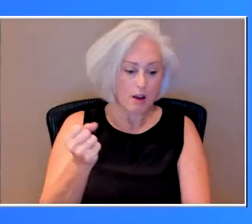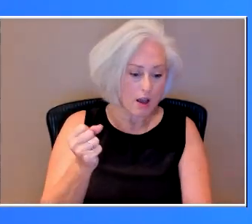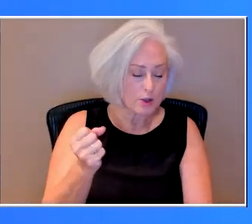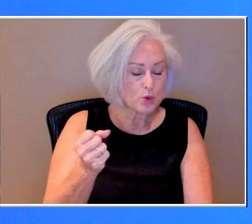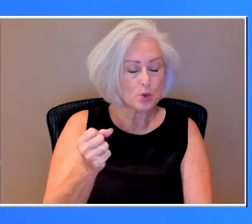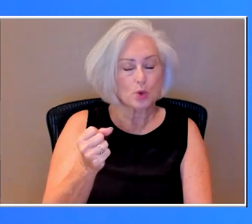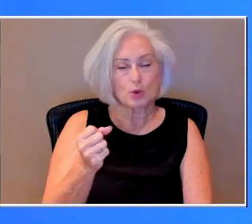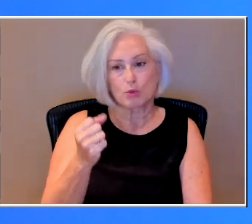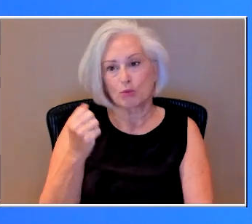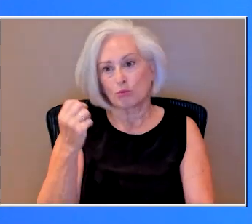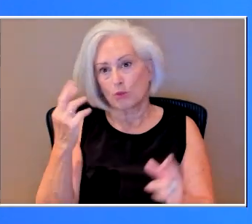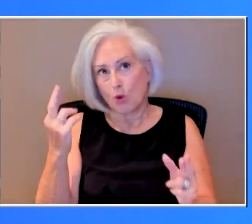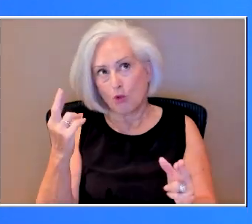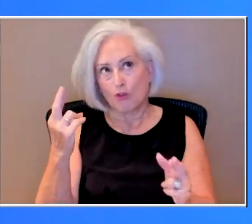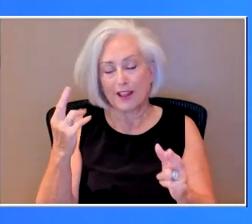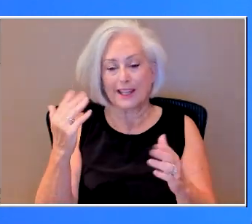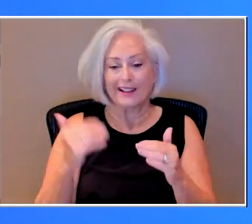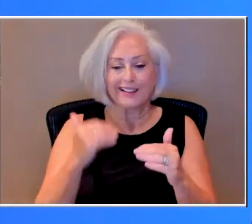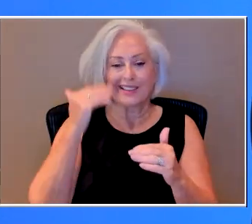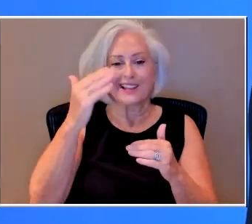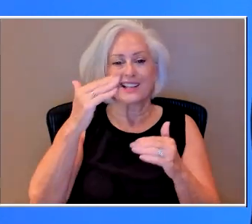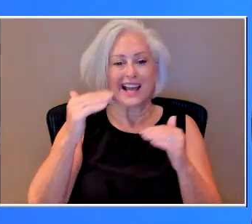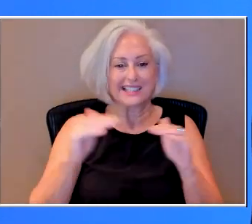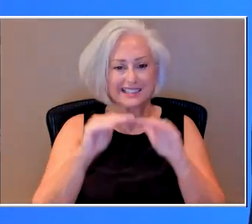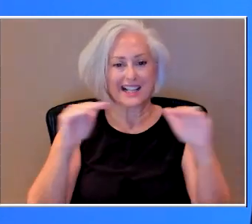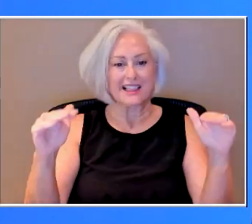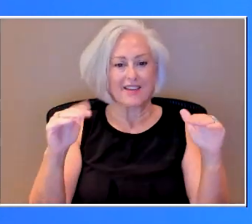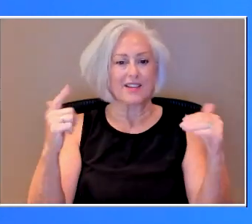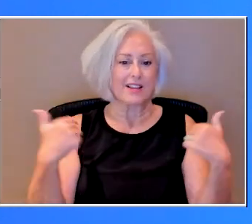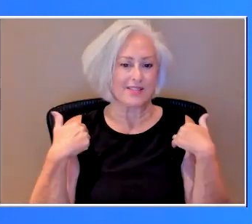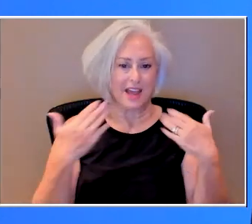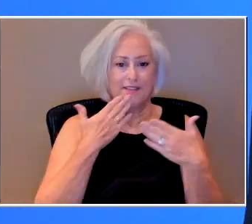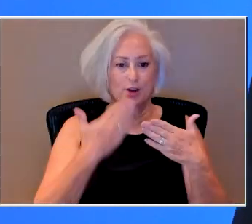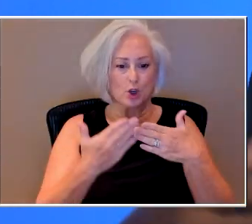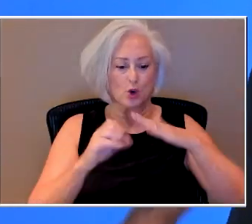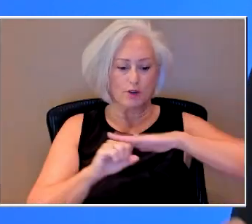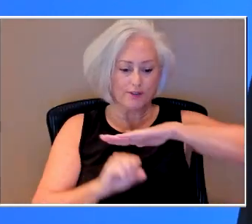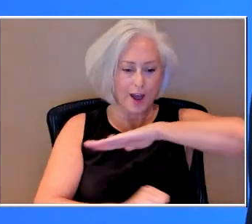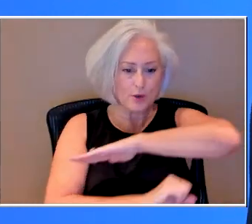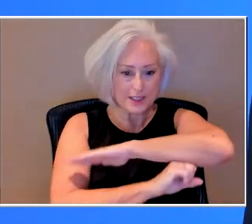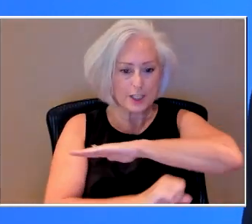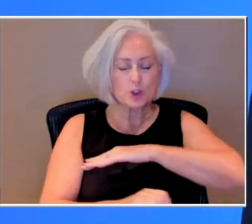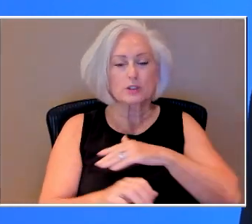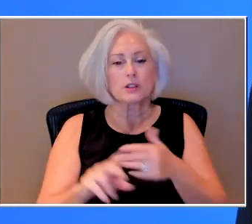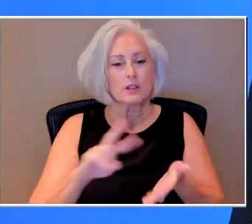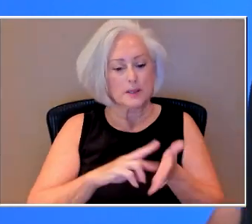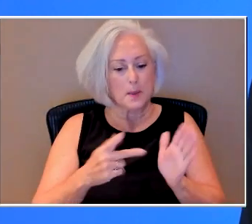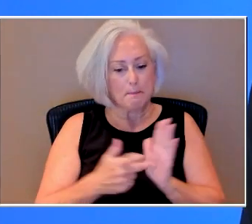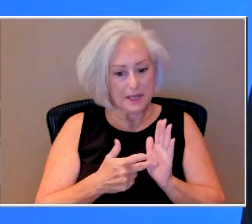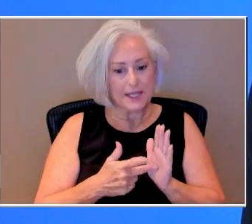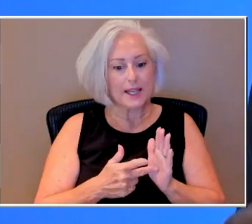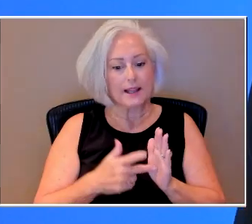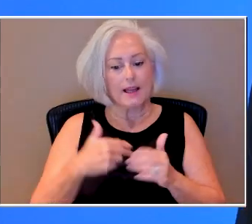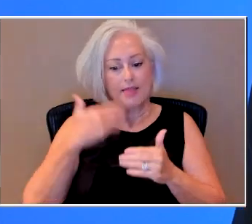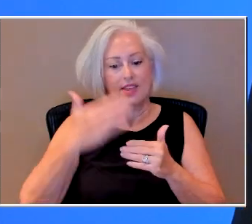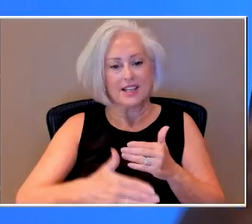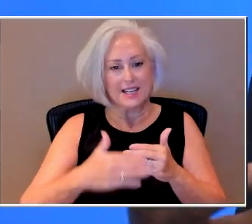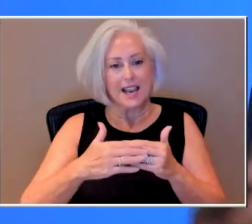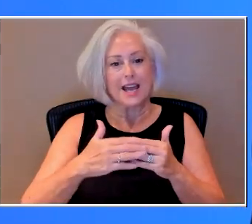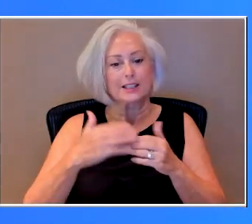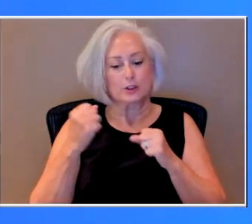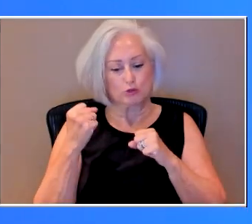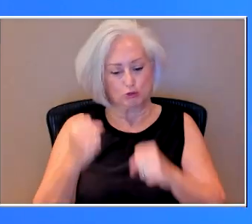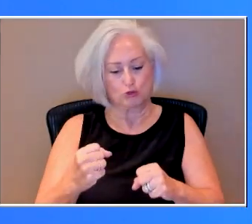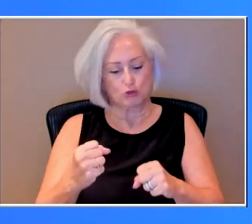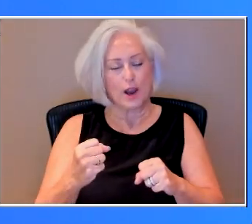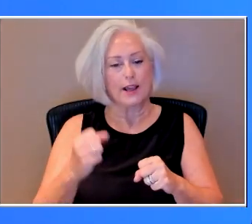the next level after that, they have a great foundation, right? And so that the next strength coach, next coach can build an awesome